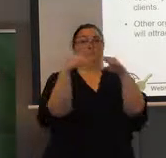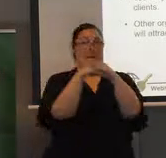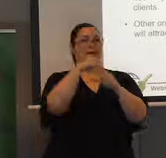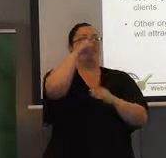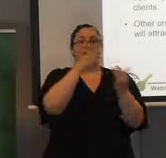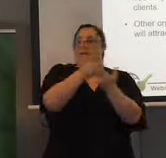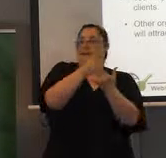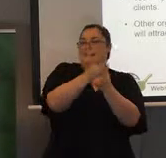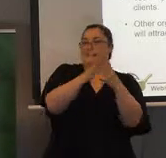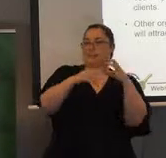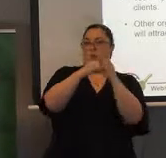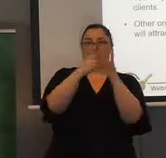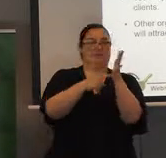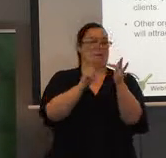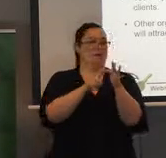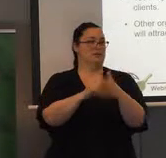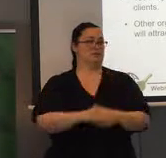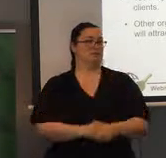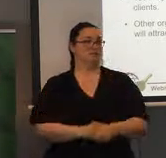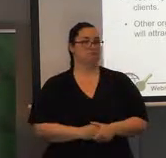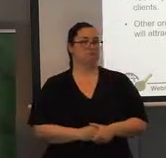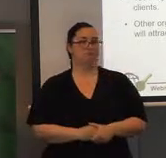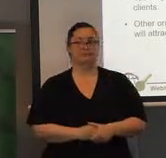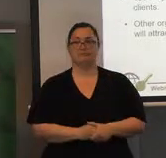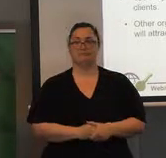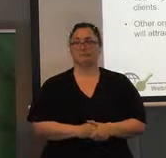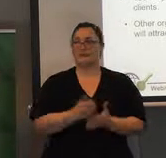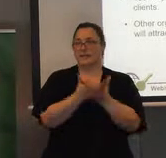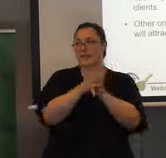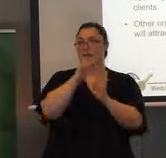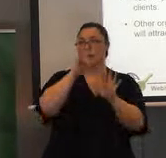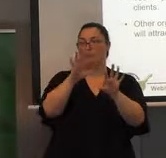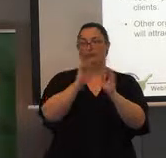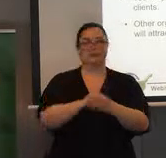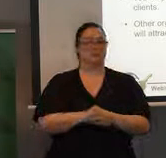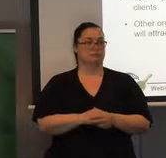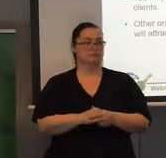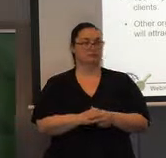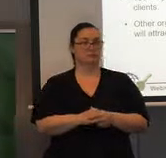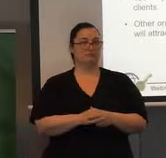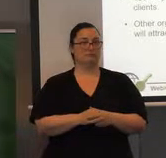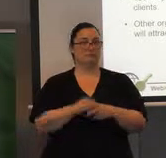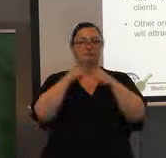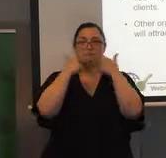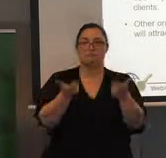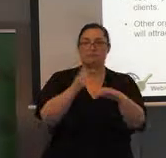them. That's how they're going to choose. Whether or not they get 0.25% more or less is not going